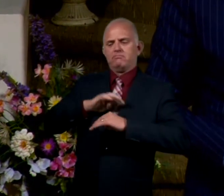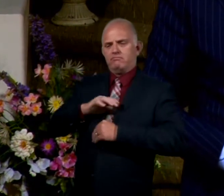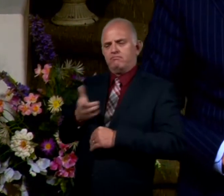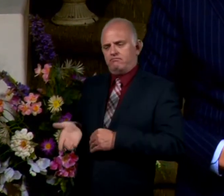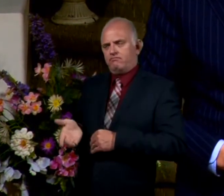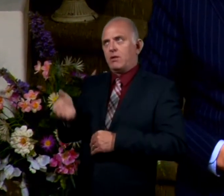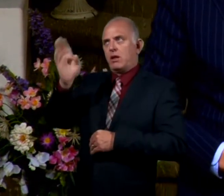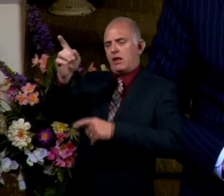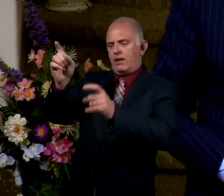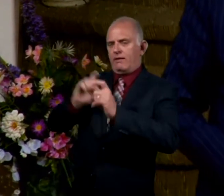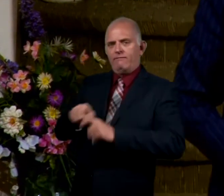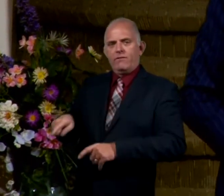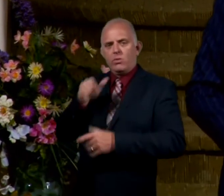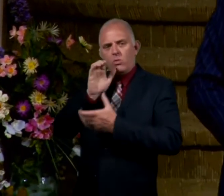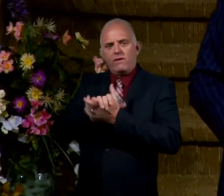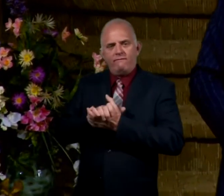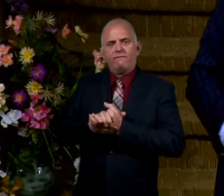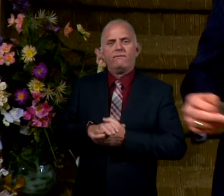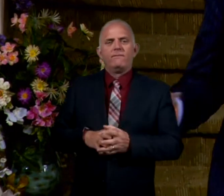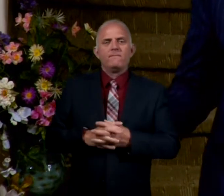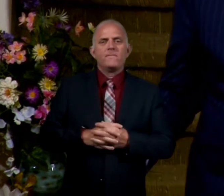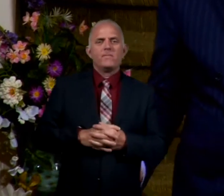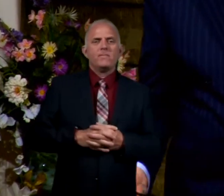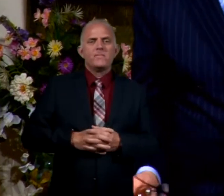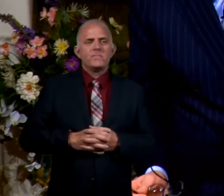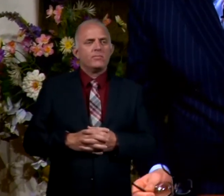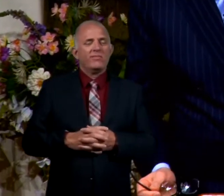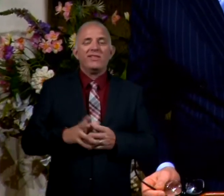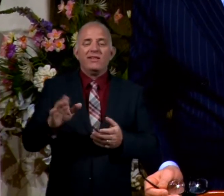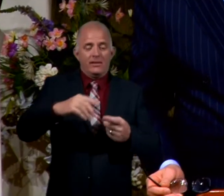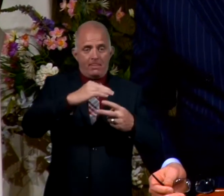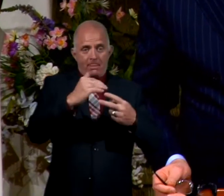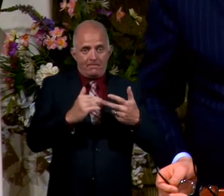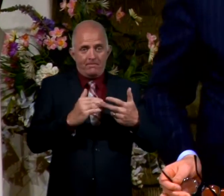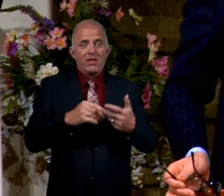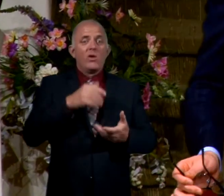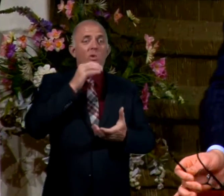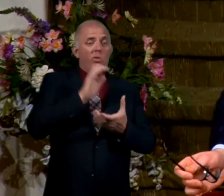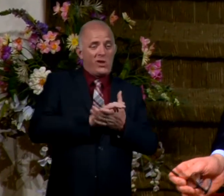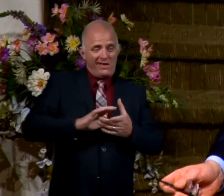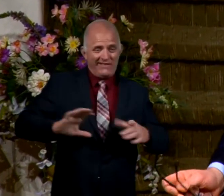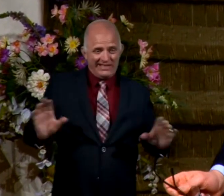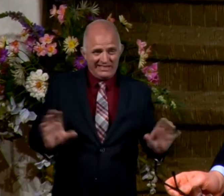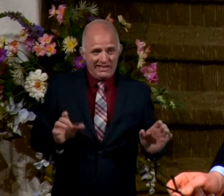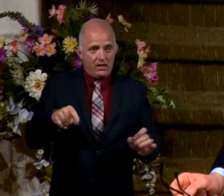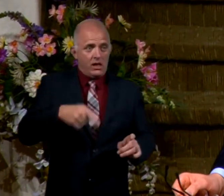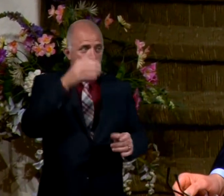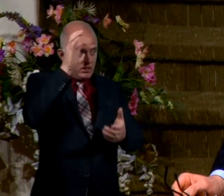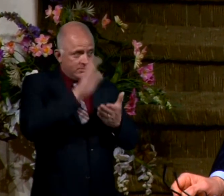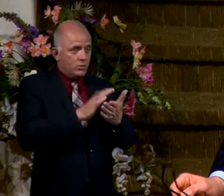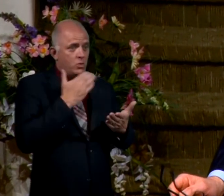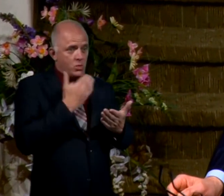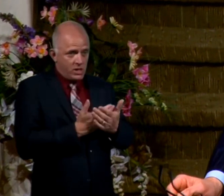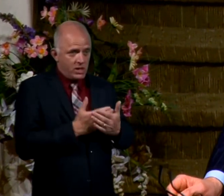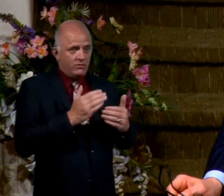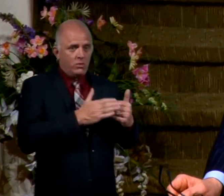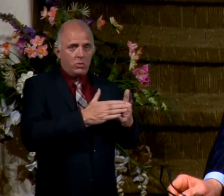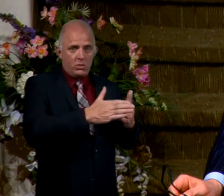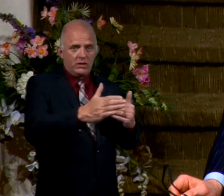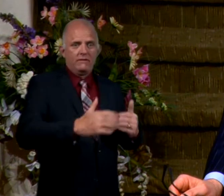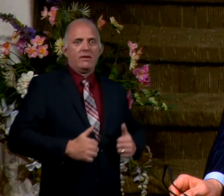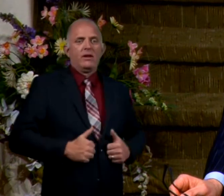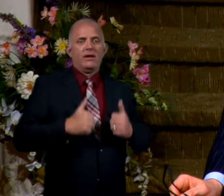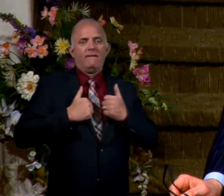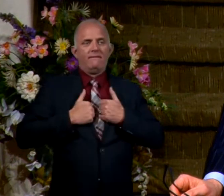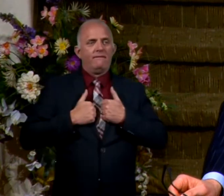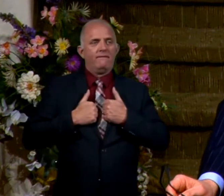wife? Then the Bible says she will do him good all the days of her life. First away, a virtuous woman is known by her role as a